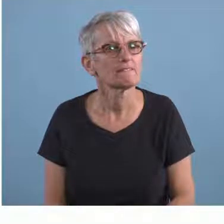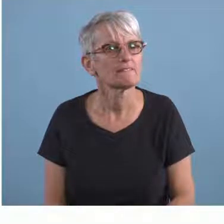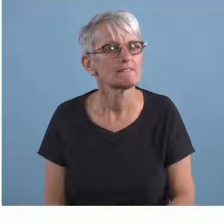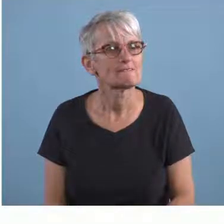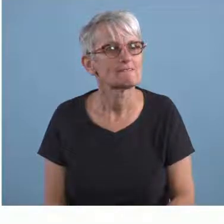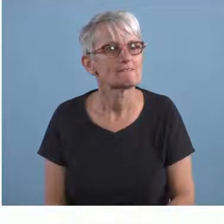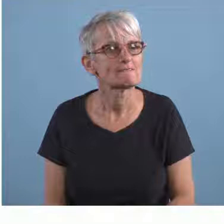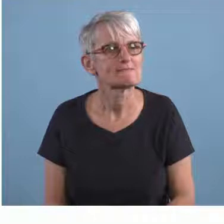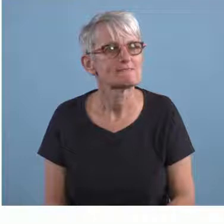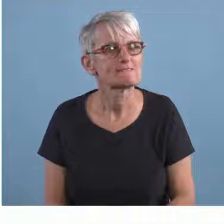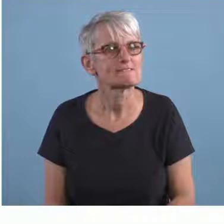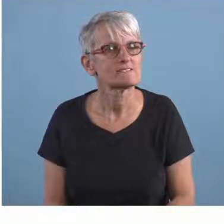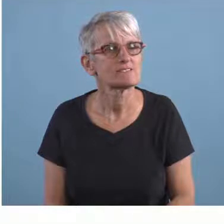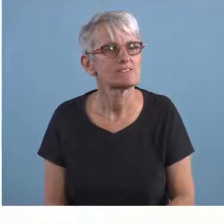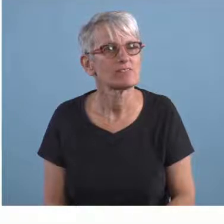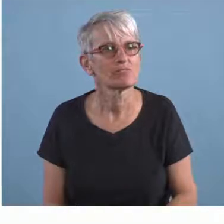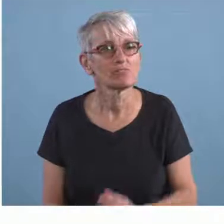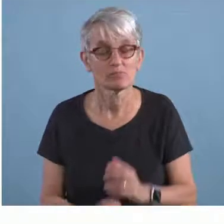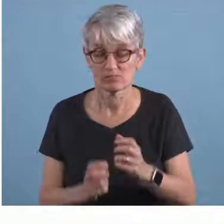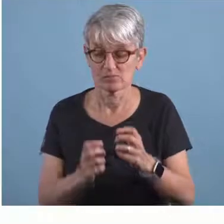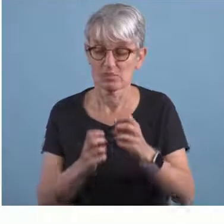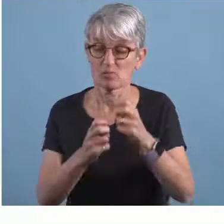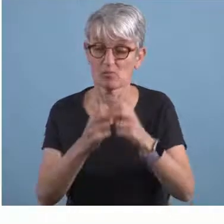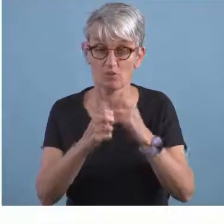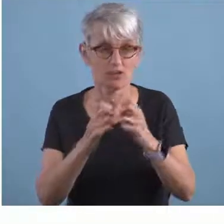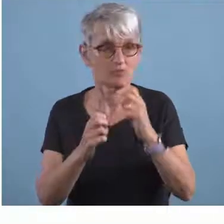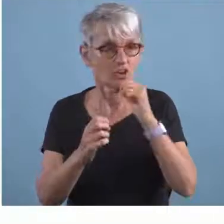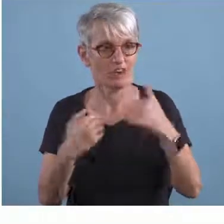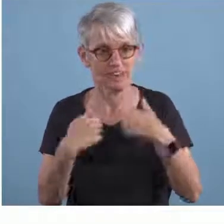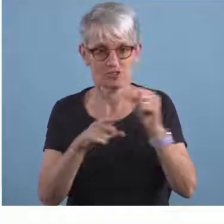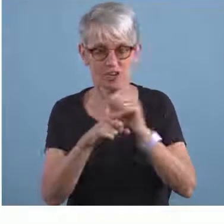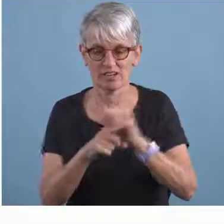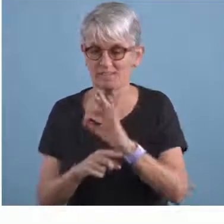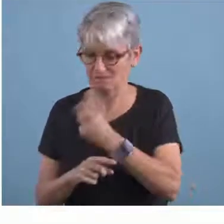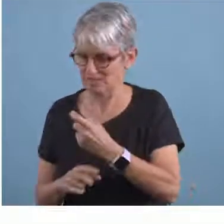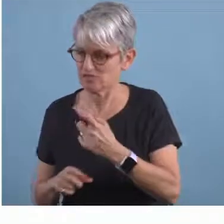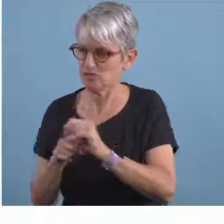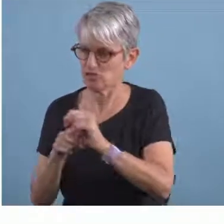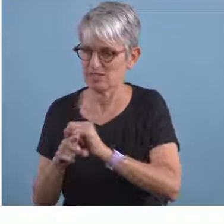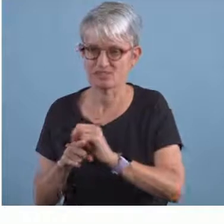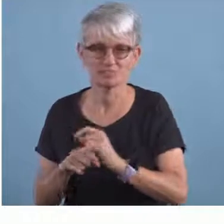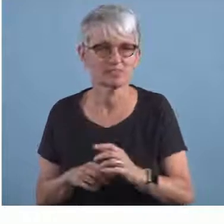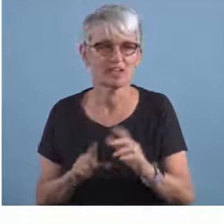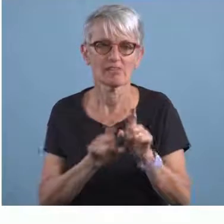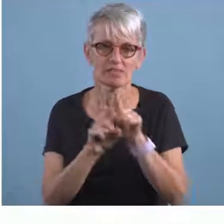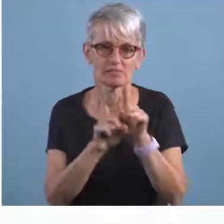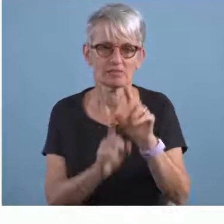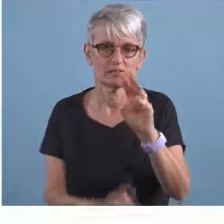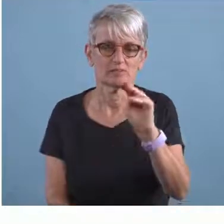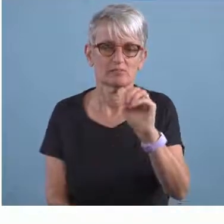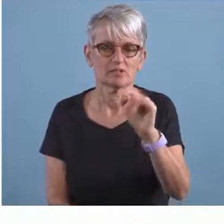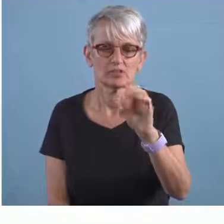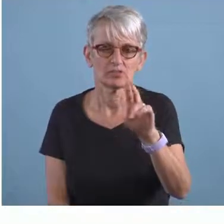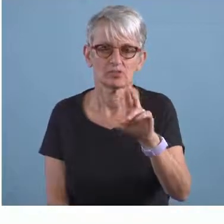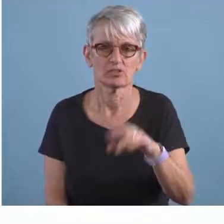The problem is not having training. The fixes are training, as we talked about, a mentor, practice a